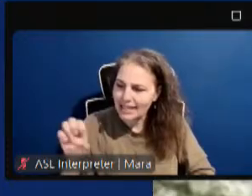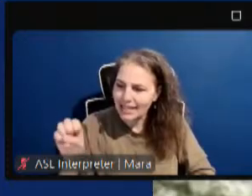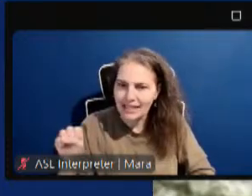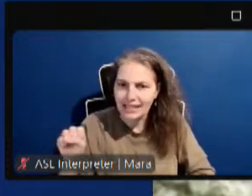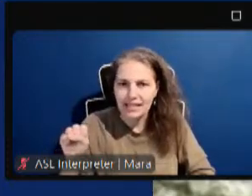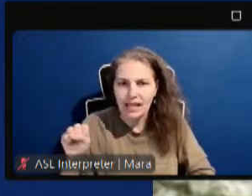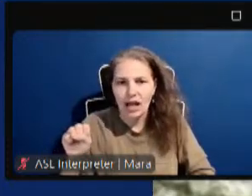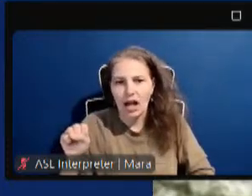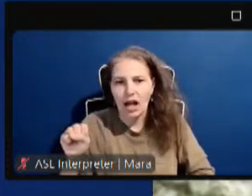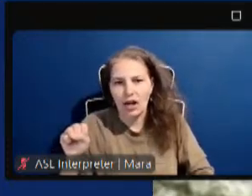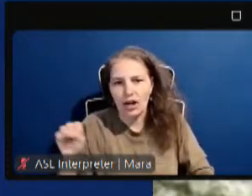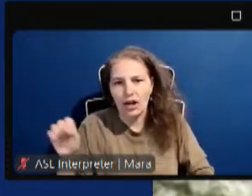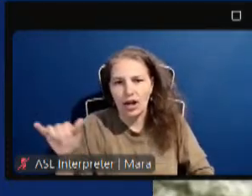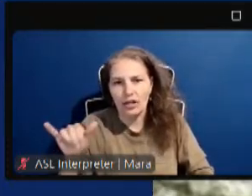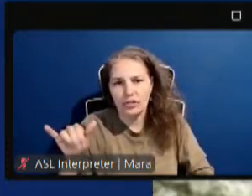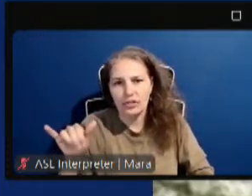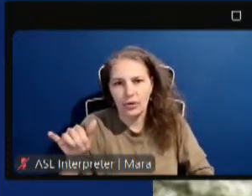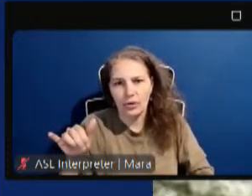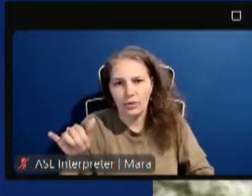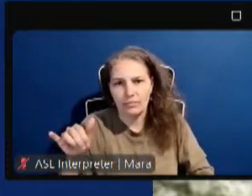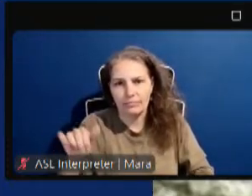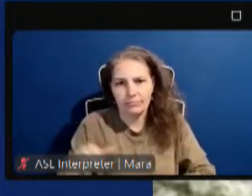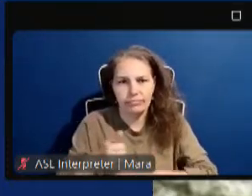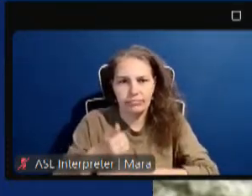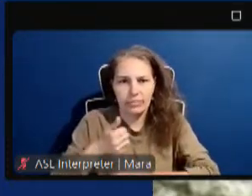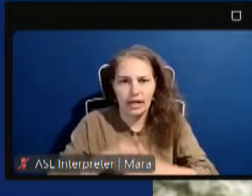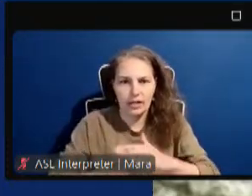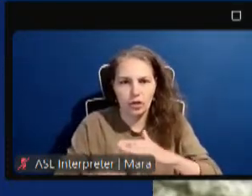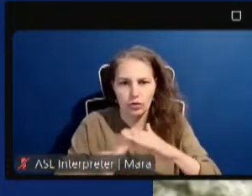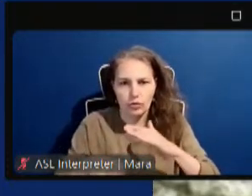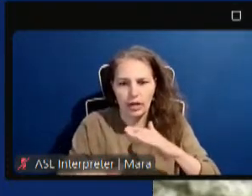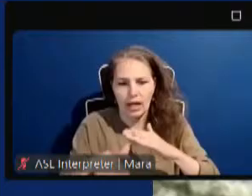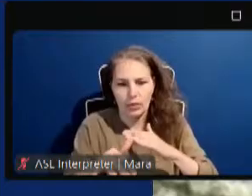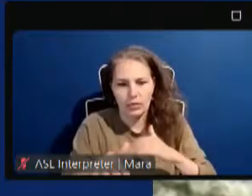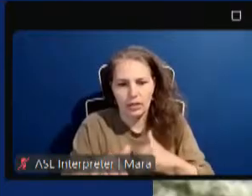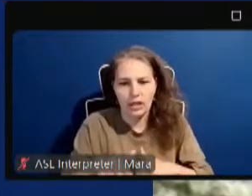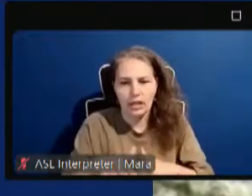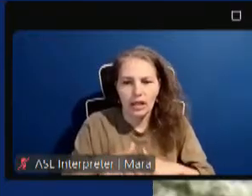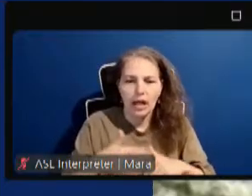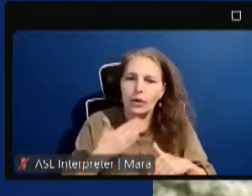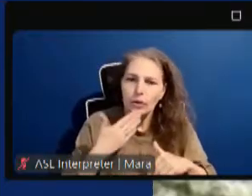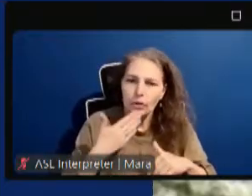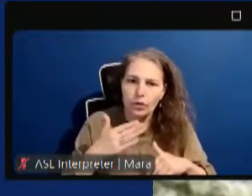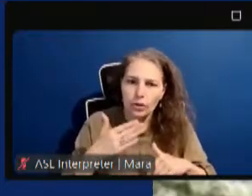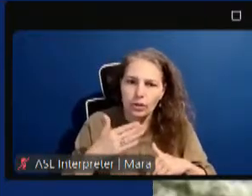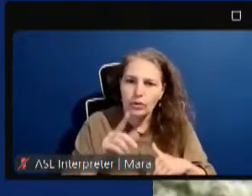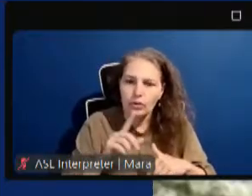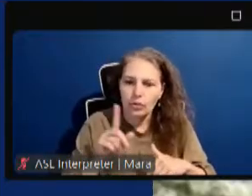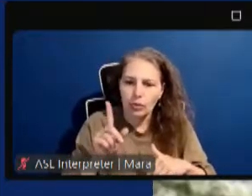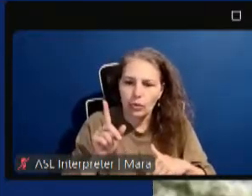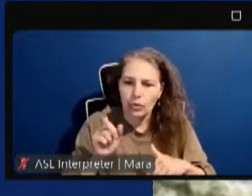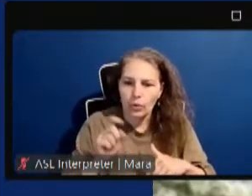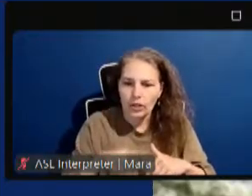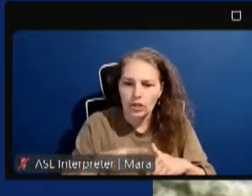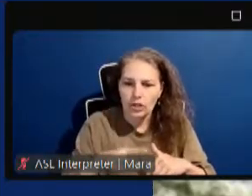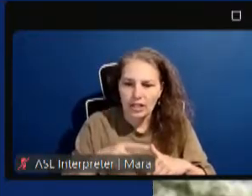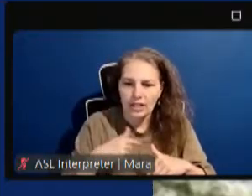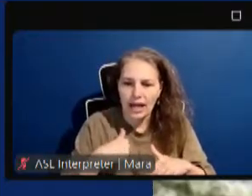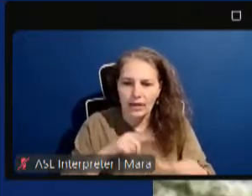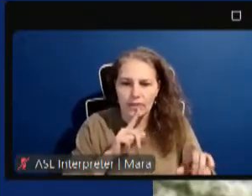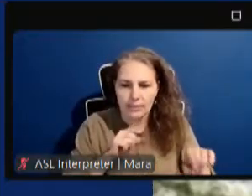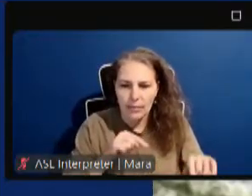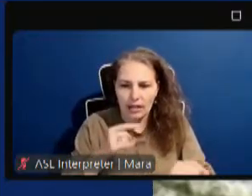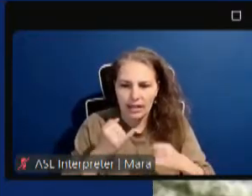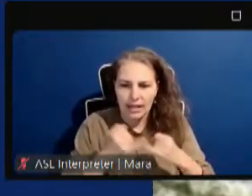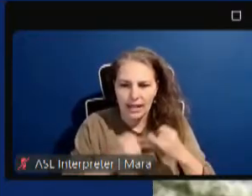Another great question, and similar to actually my response the last time. For the similar response,